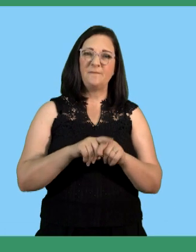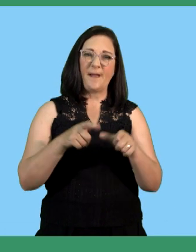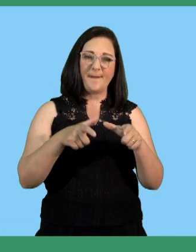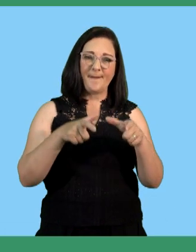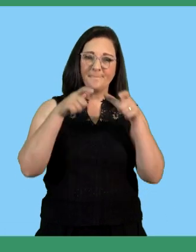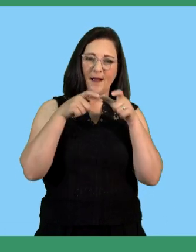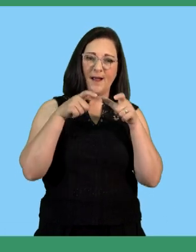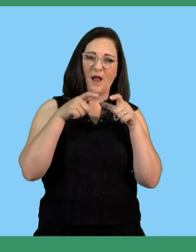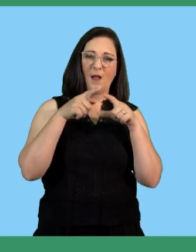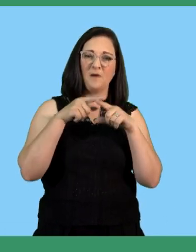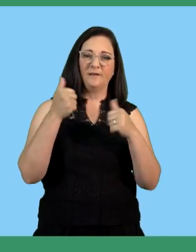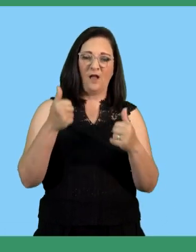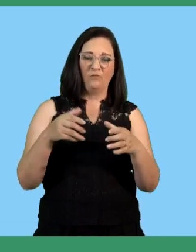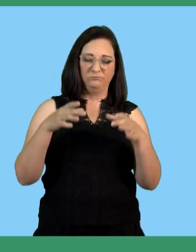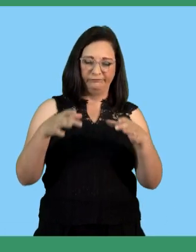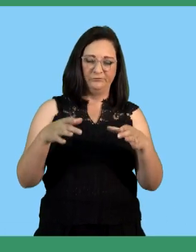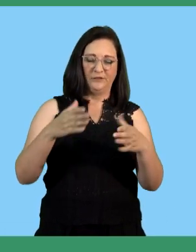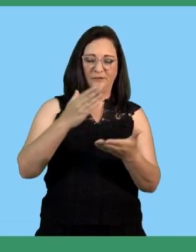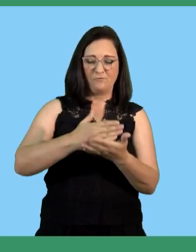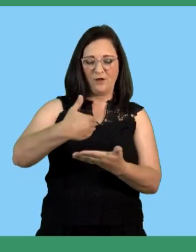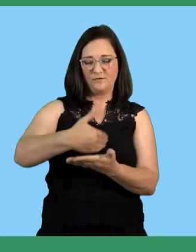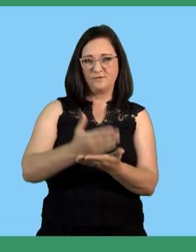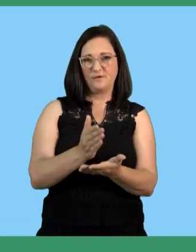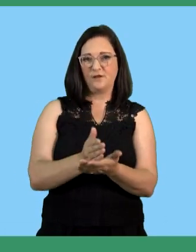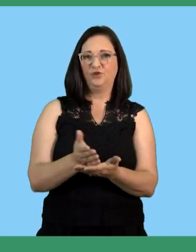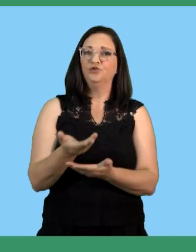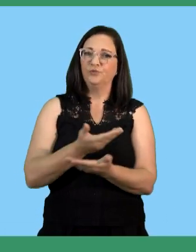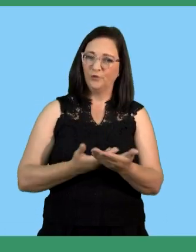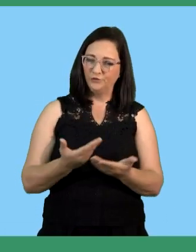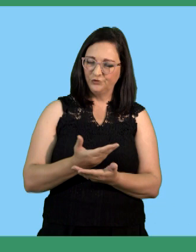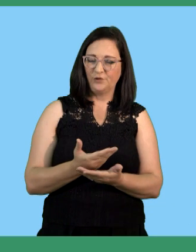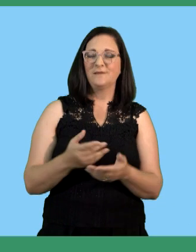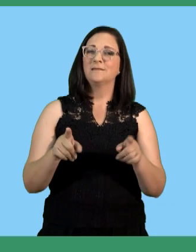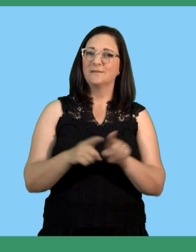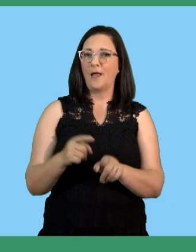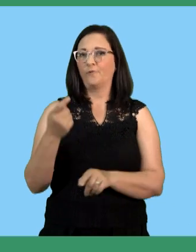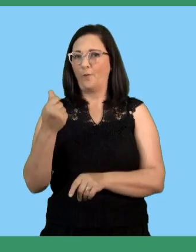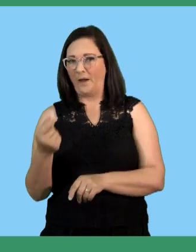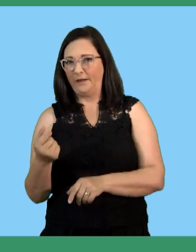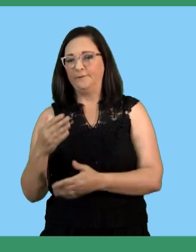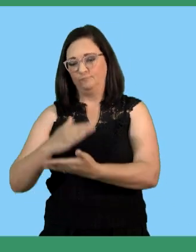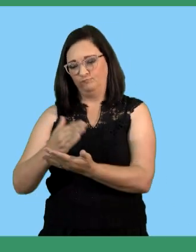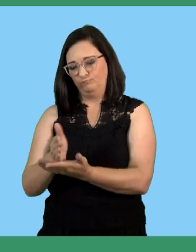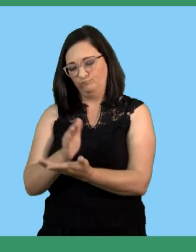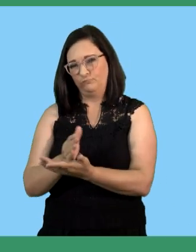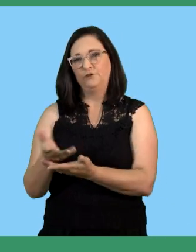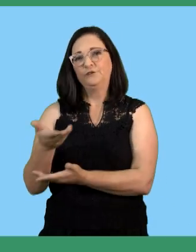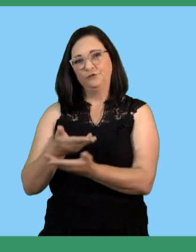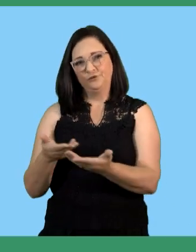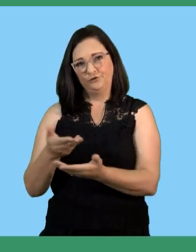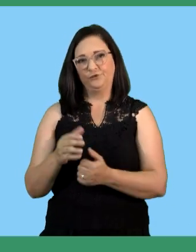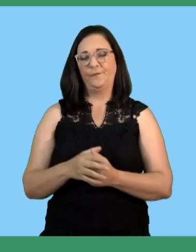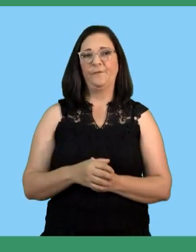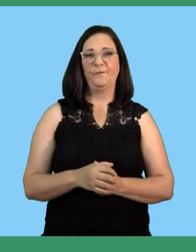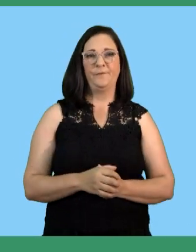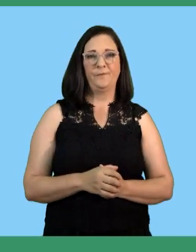bad, but I hope you understand, to say everything needs to be spread equally. So we're looking basically at the wealth of the